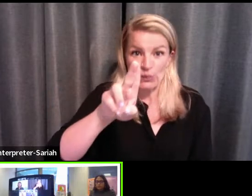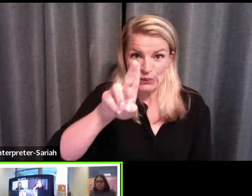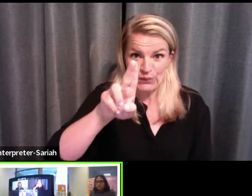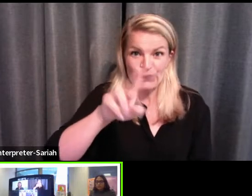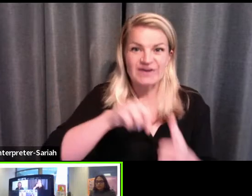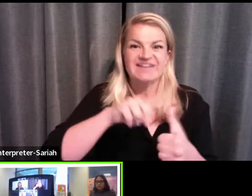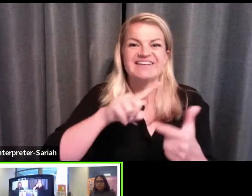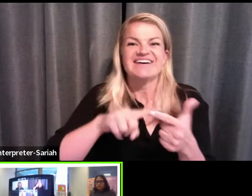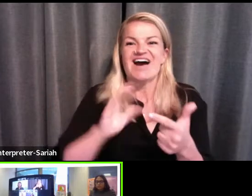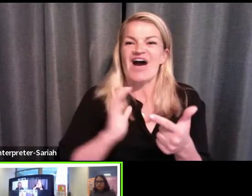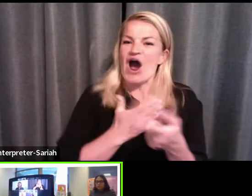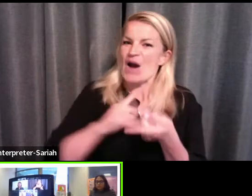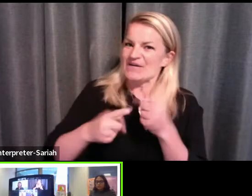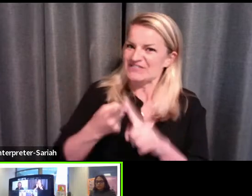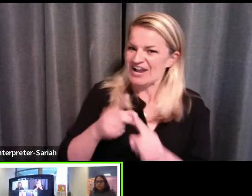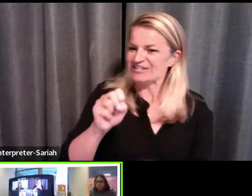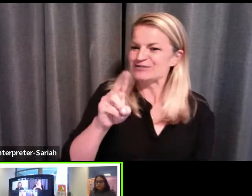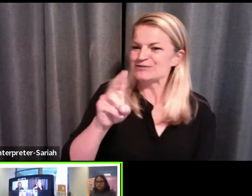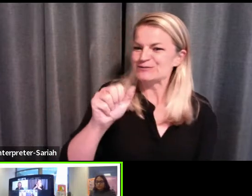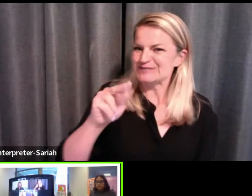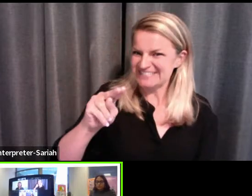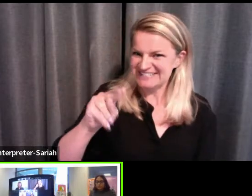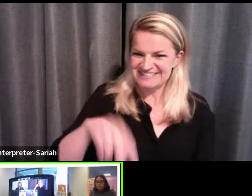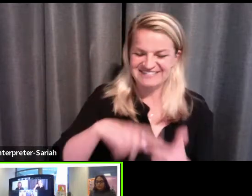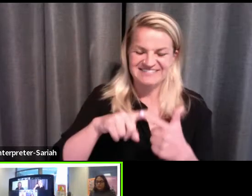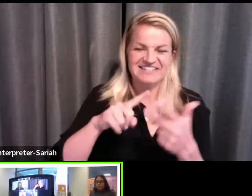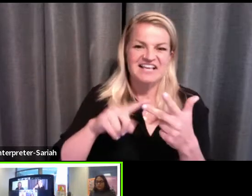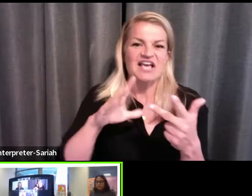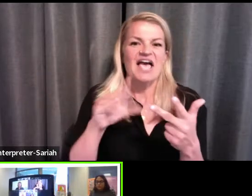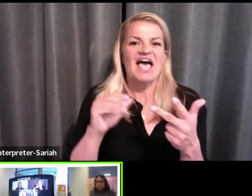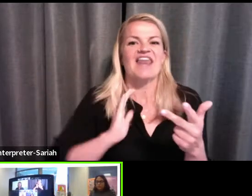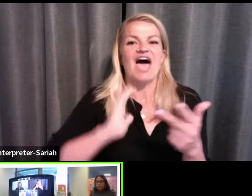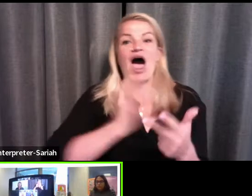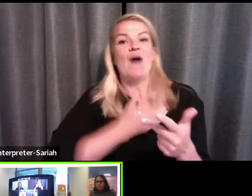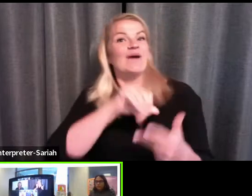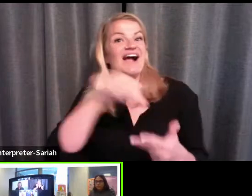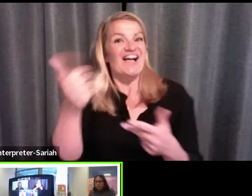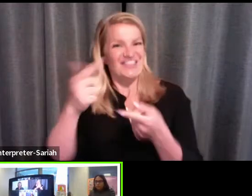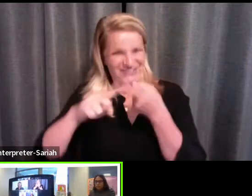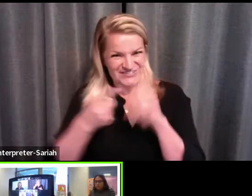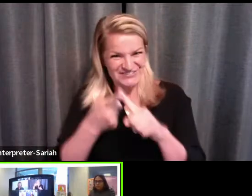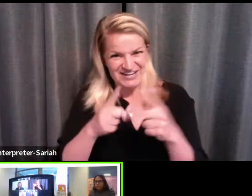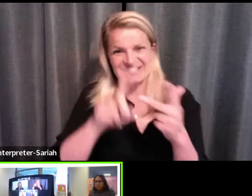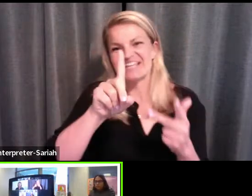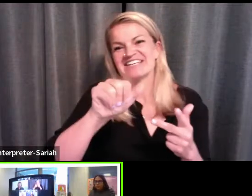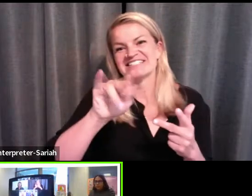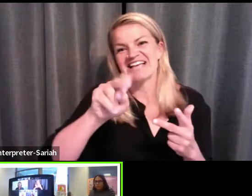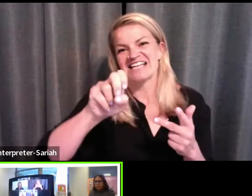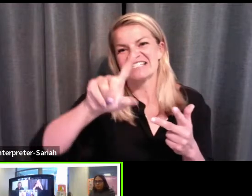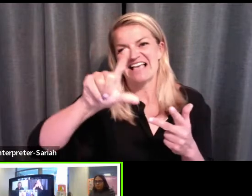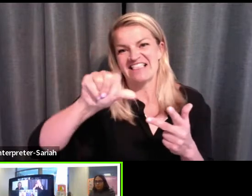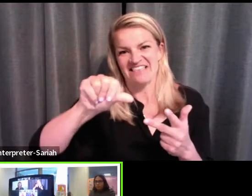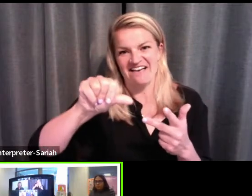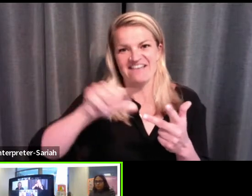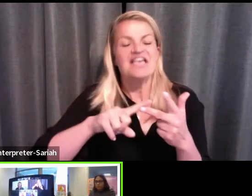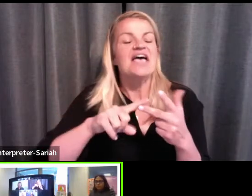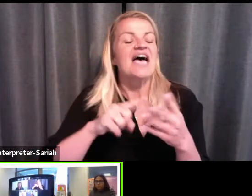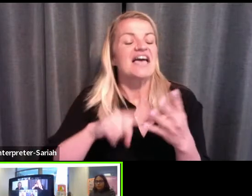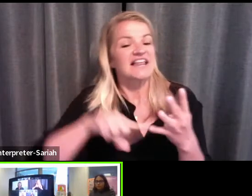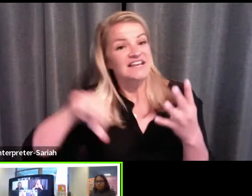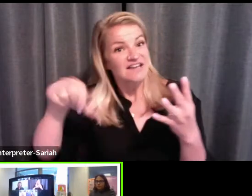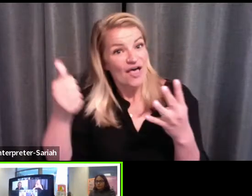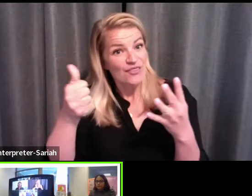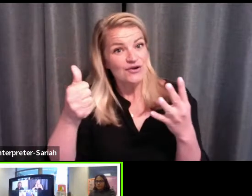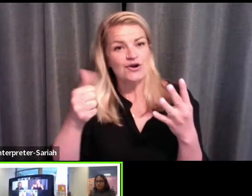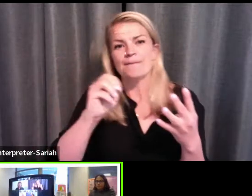our friend Susan Basnet, and our other friend, Ms. Daniela Peled, and another great friend,